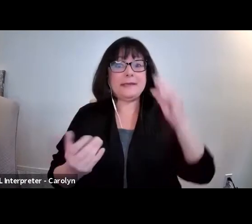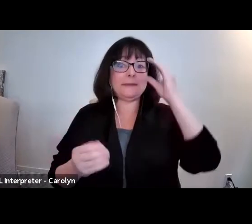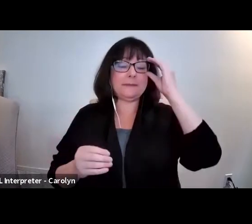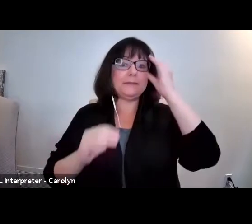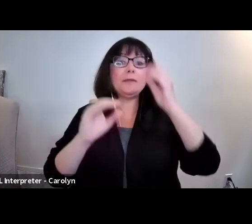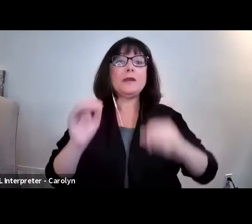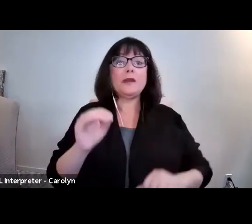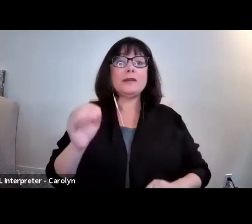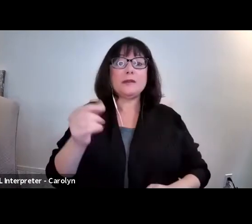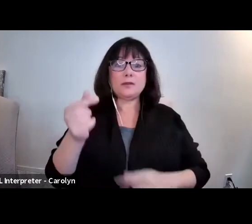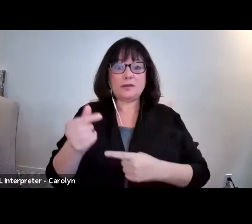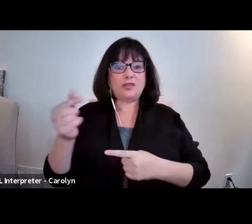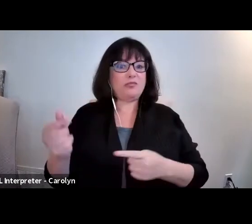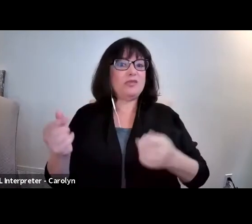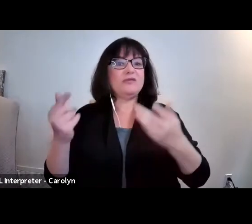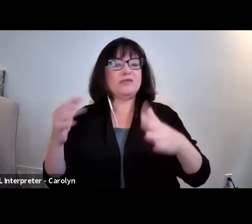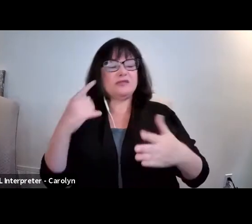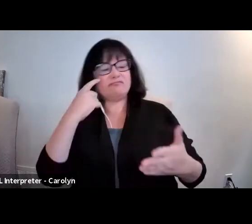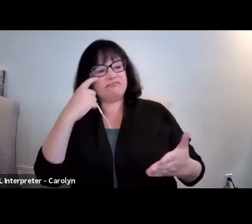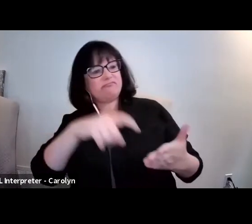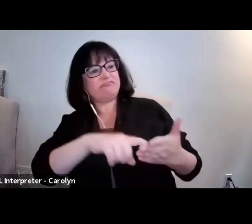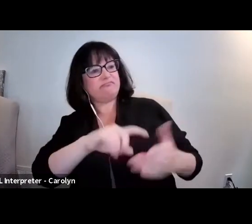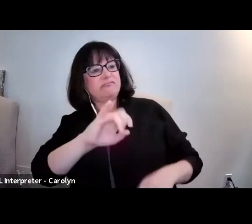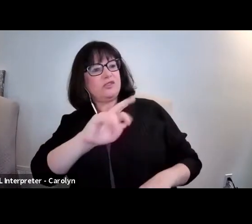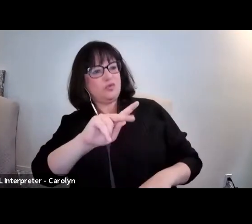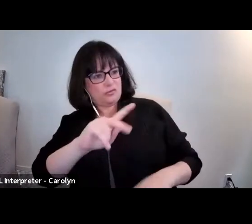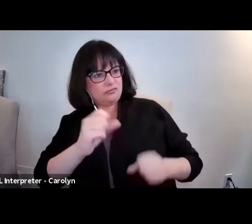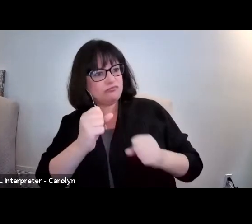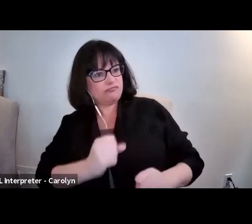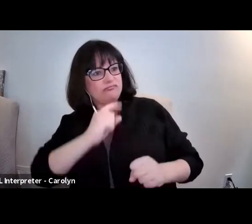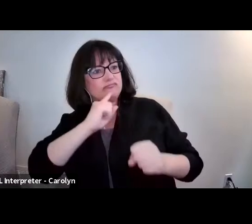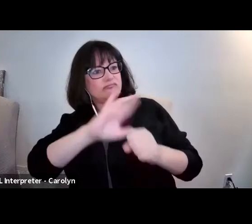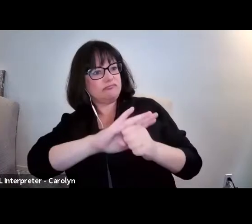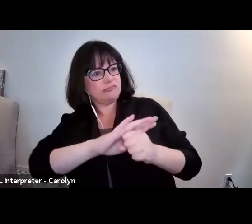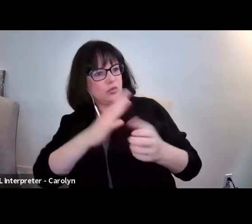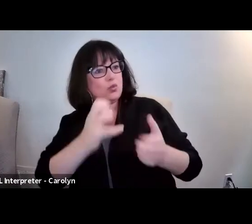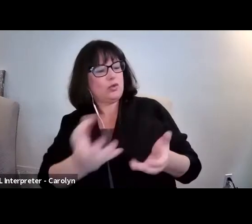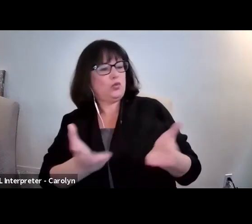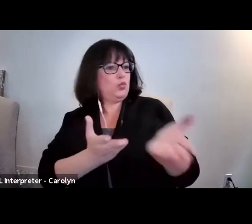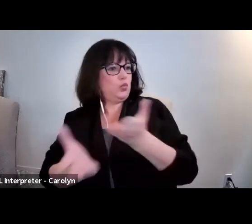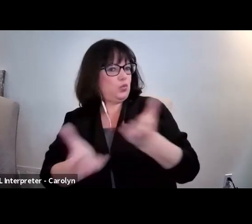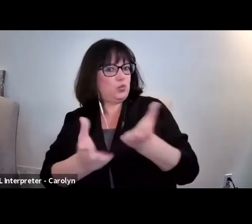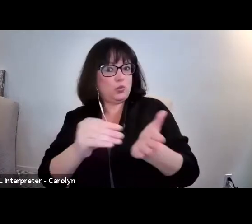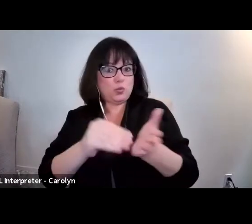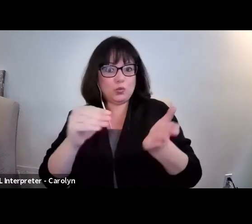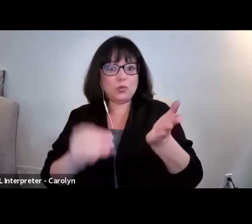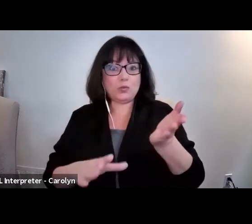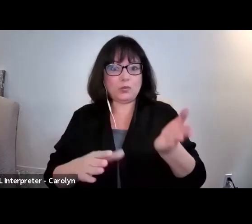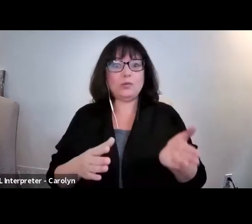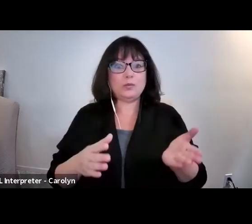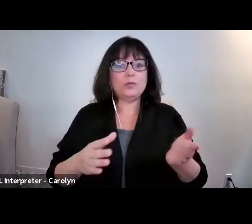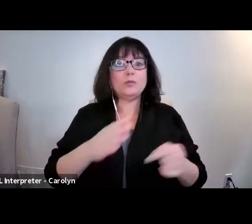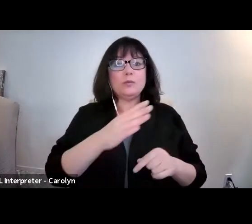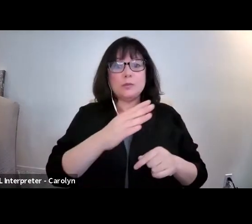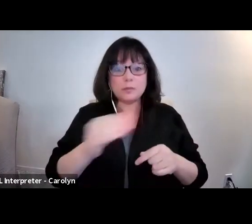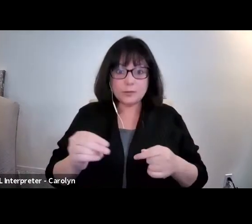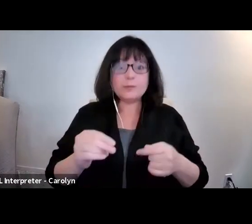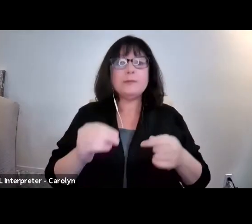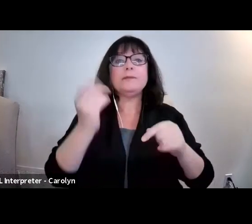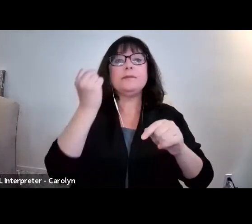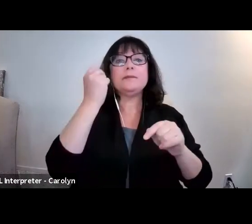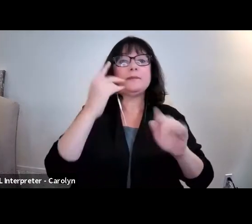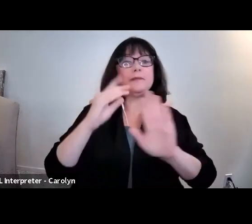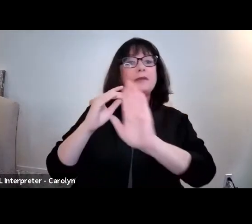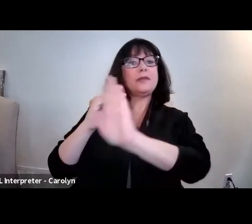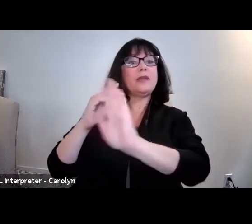to serving the needs of students, as well as our role in the recovery of York Region and the province through their support